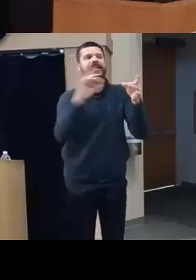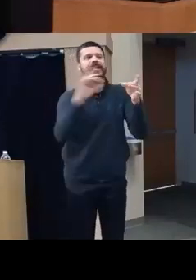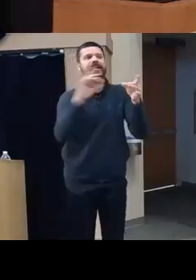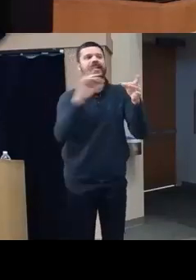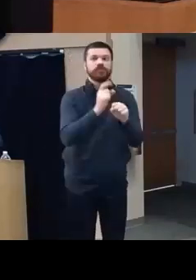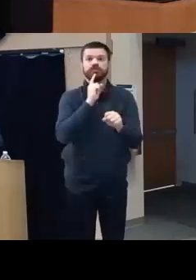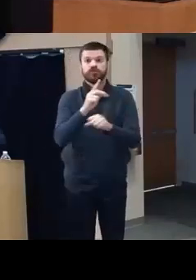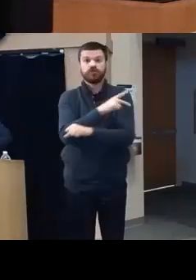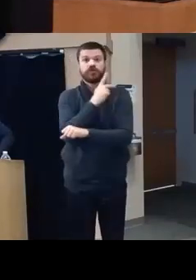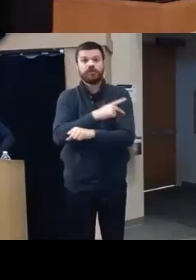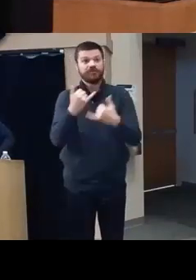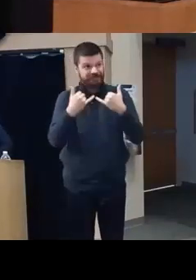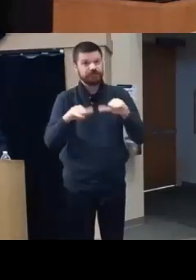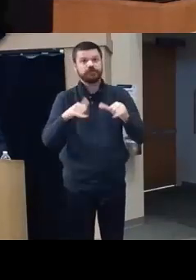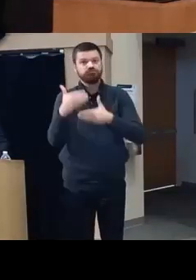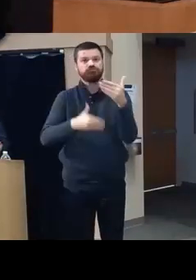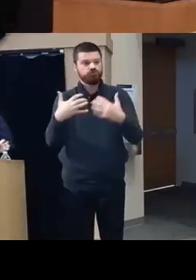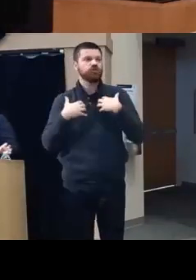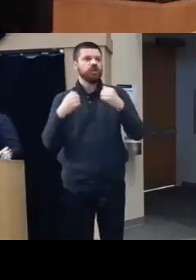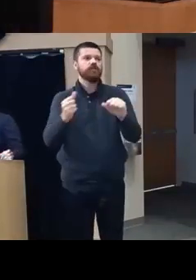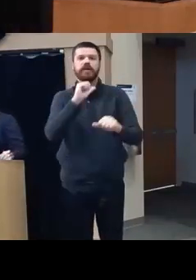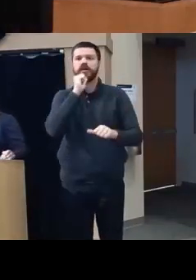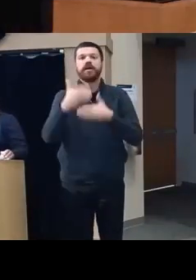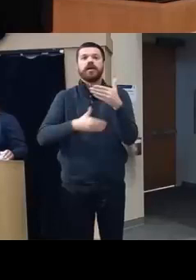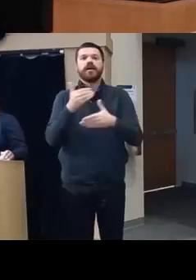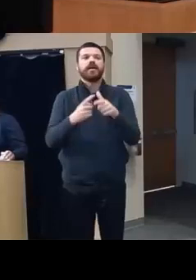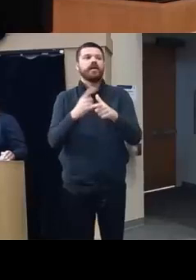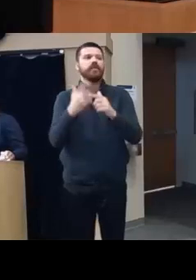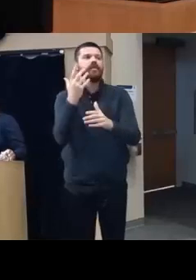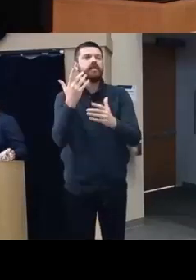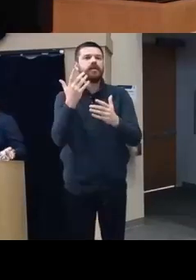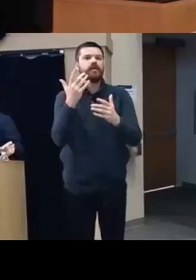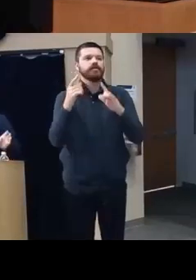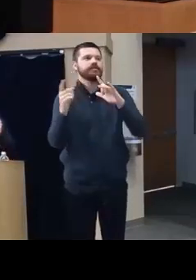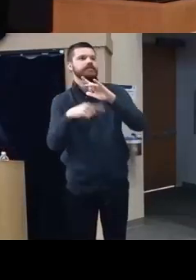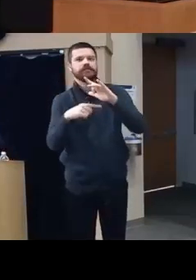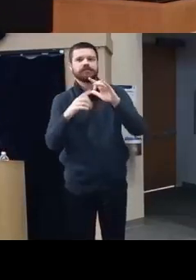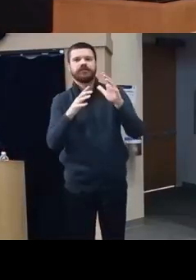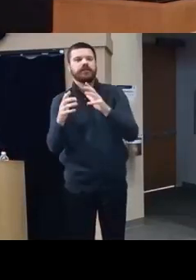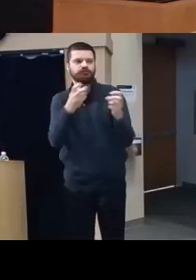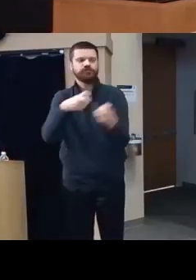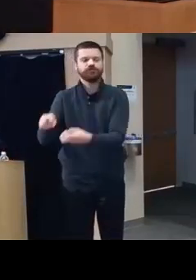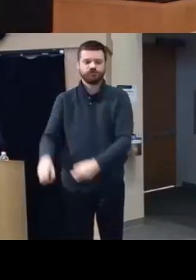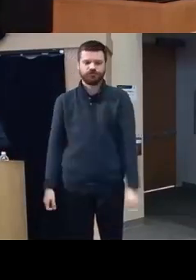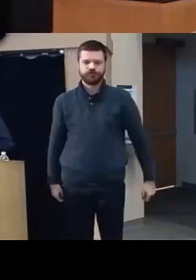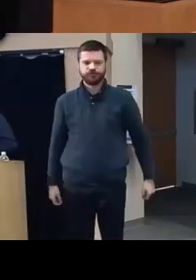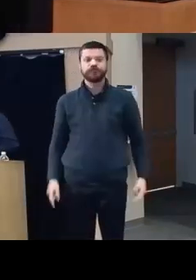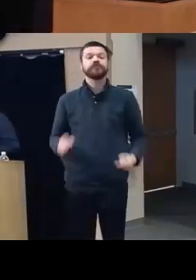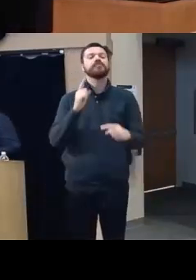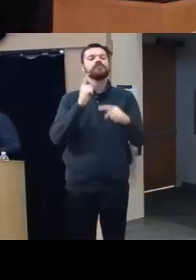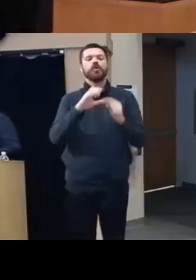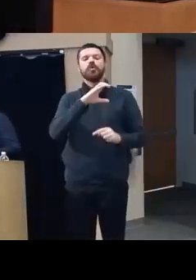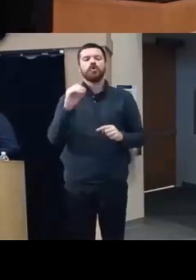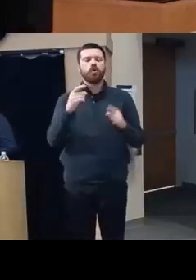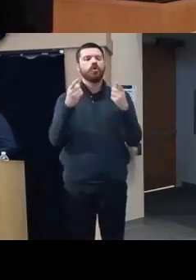our patients from falling through the cracks. I also want to highlight the importance of co-occurring disorders treatment being